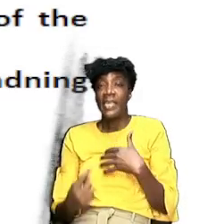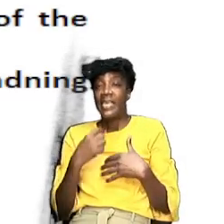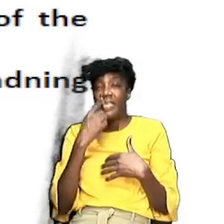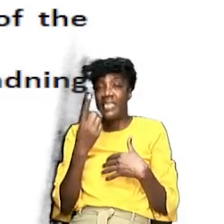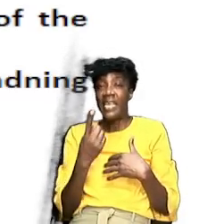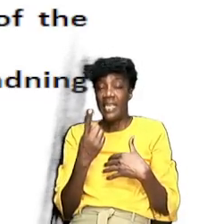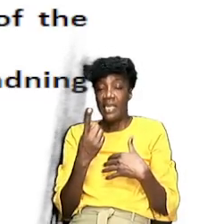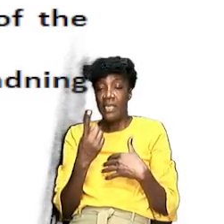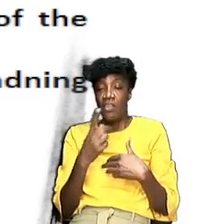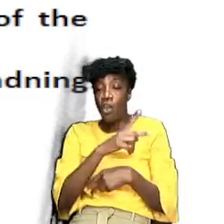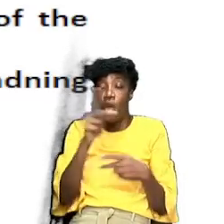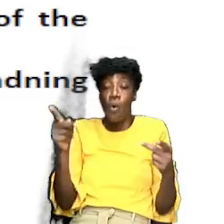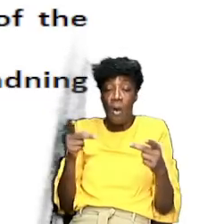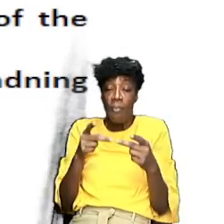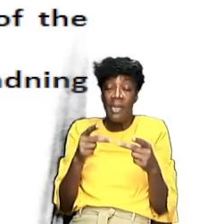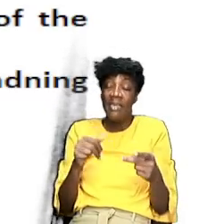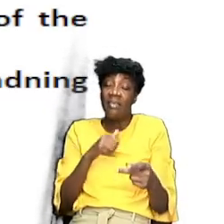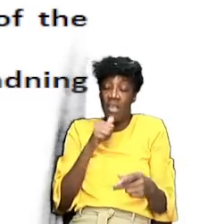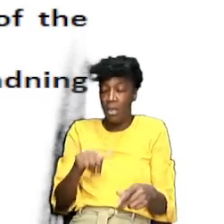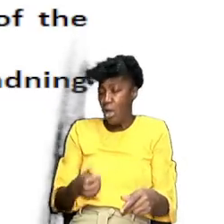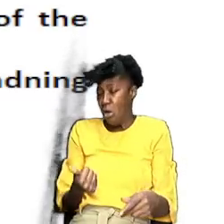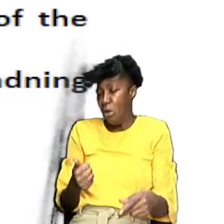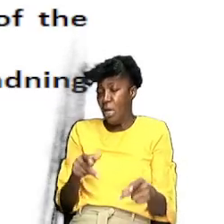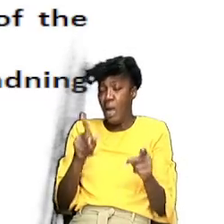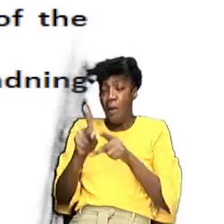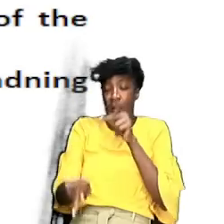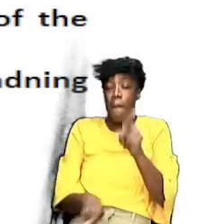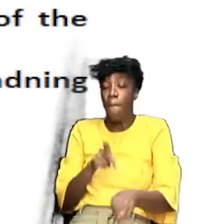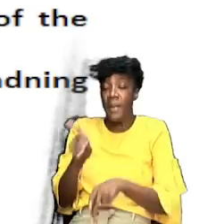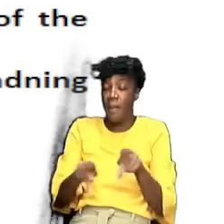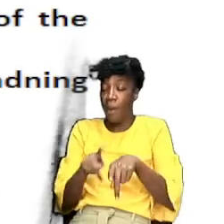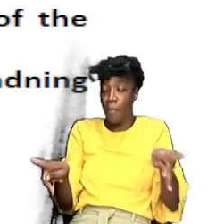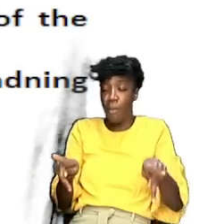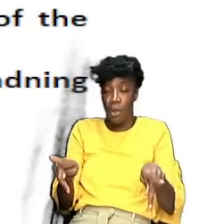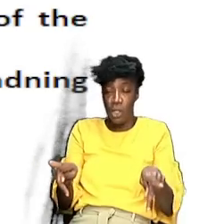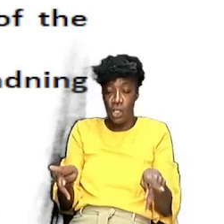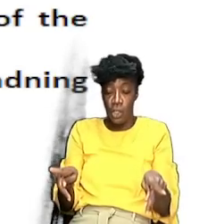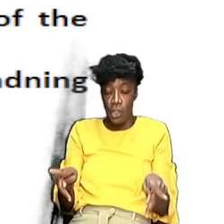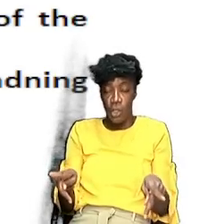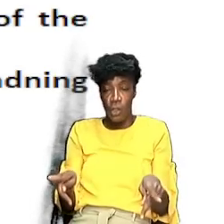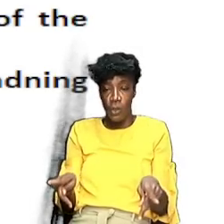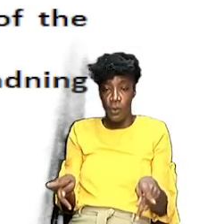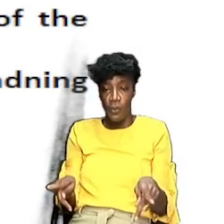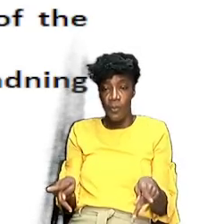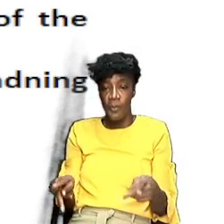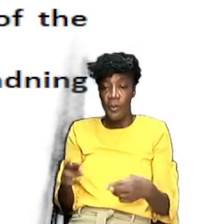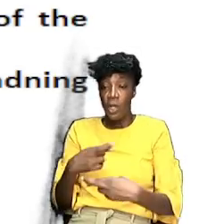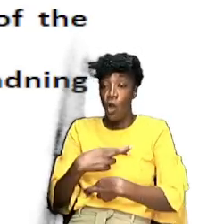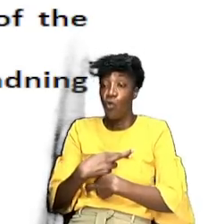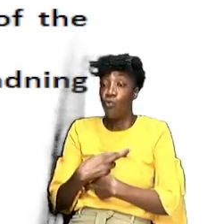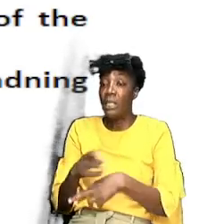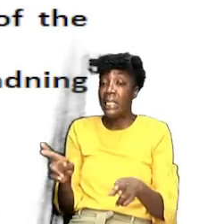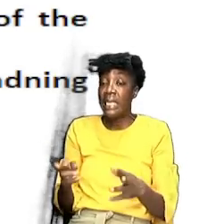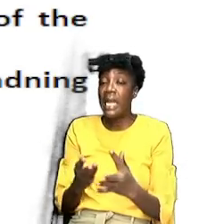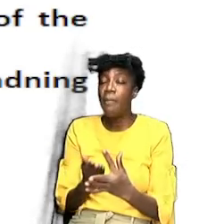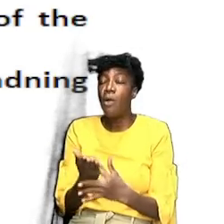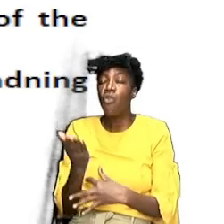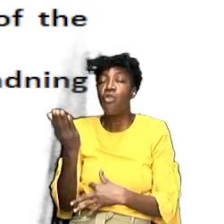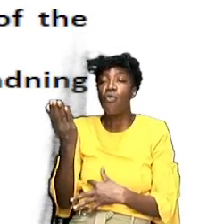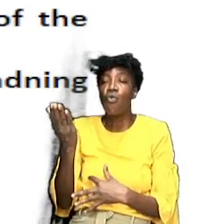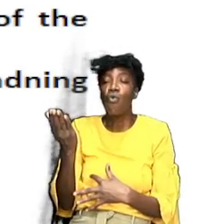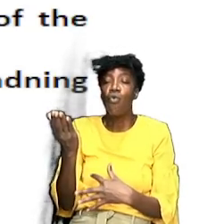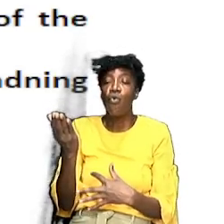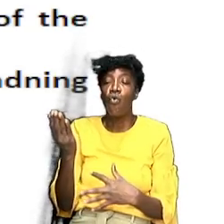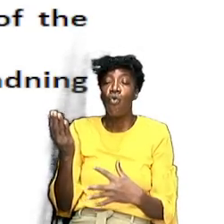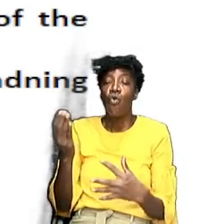position, that we are just not normal people, but we are, praise God, we have been redeemed through the blood